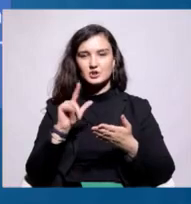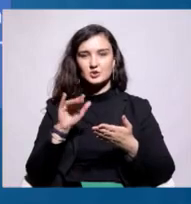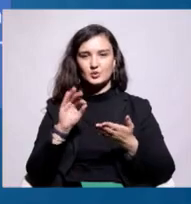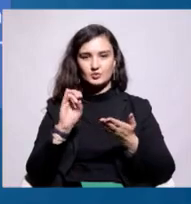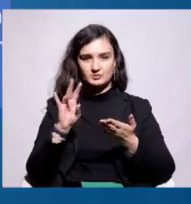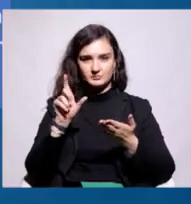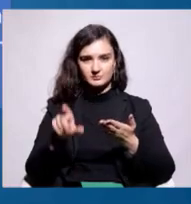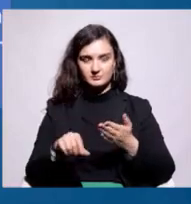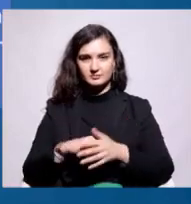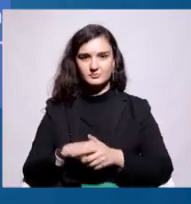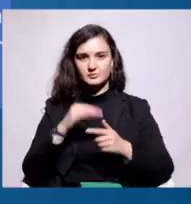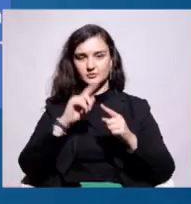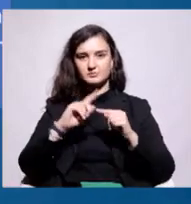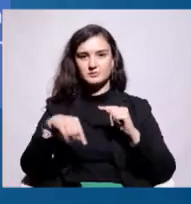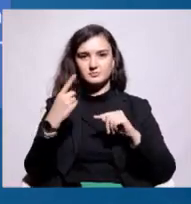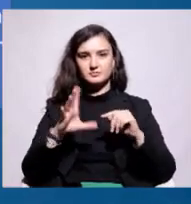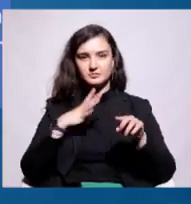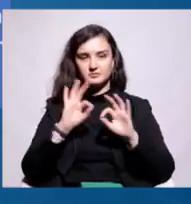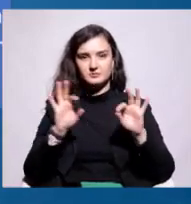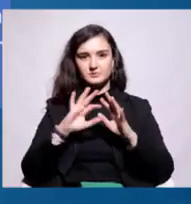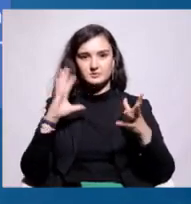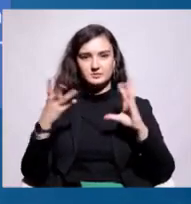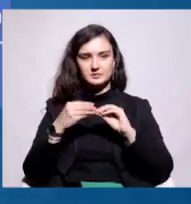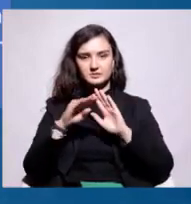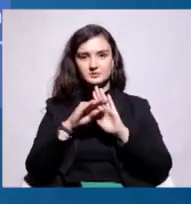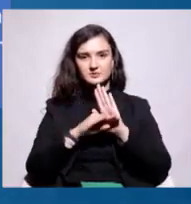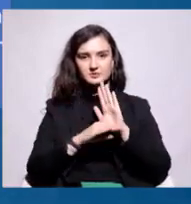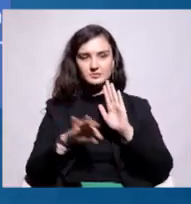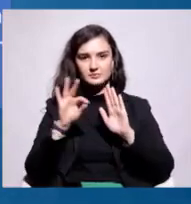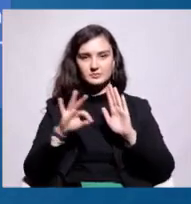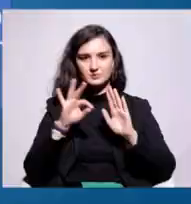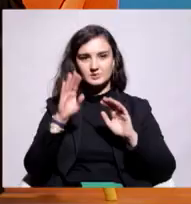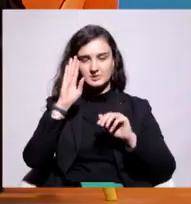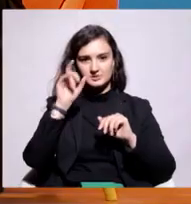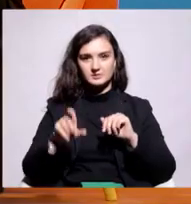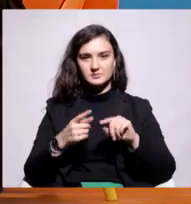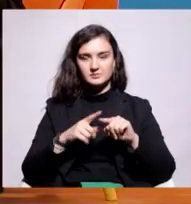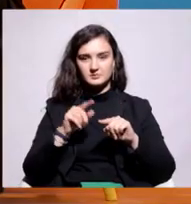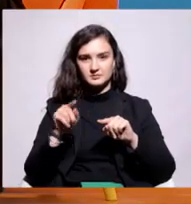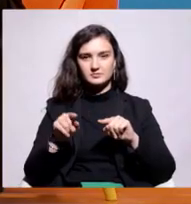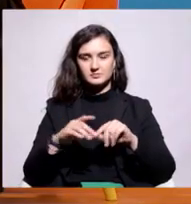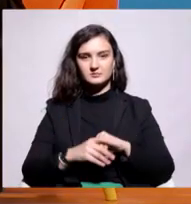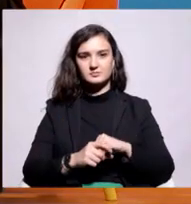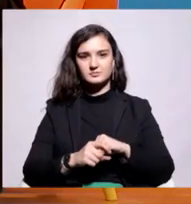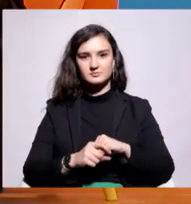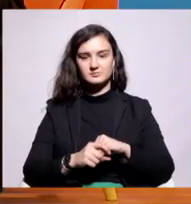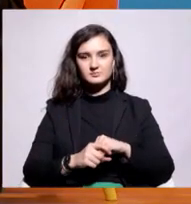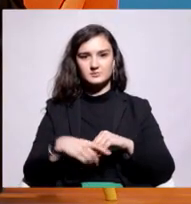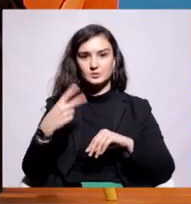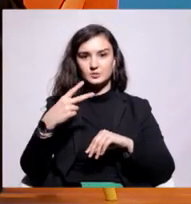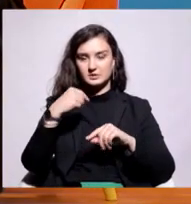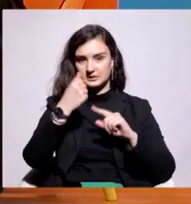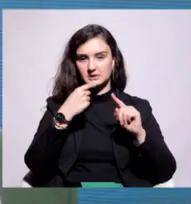Irving. And then we spoke about the summary. This is a story about a man who goes off into the mountains, falls asleep for 20